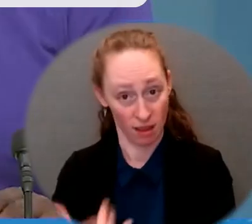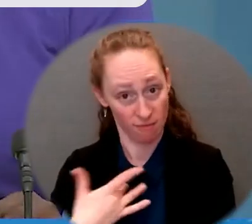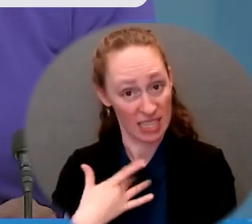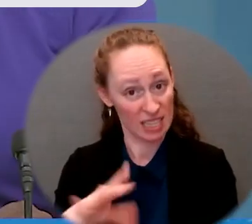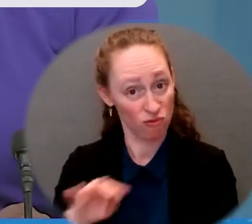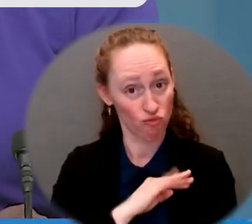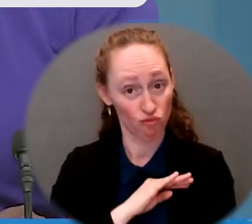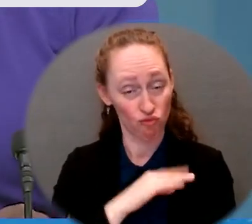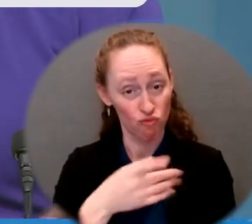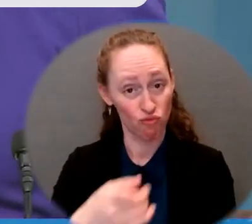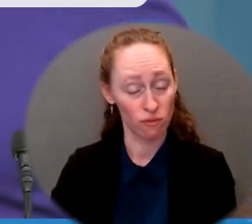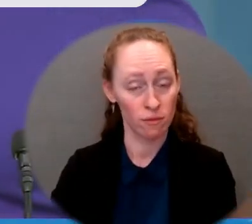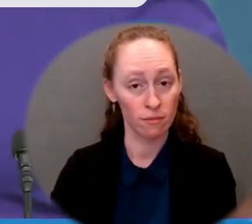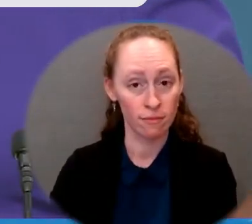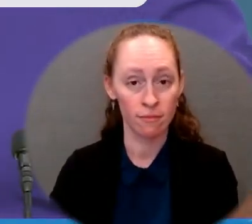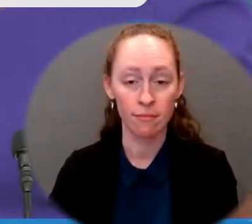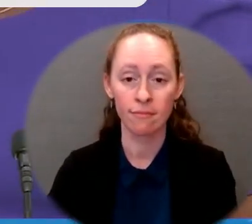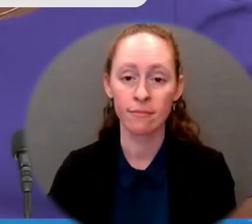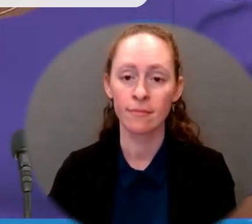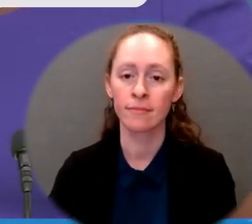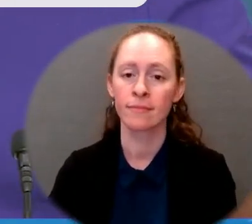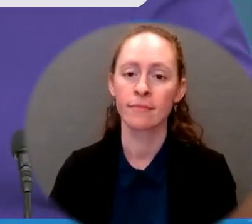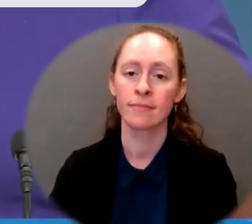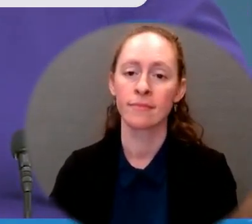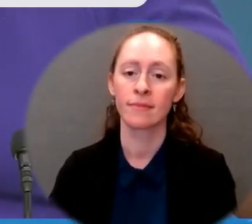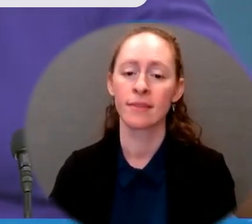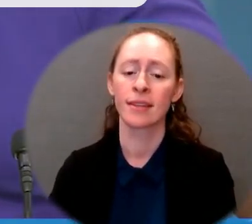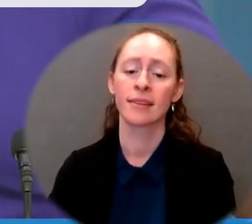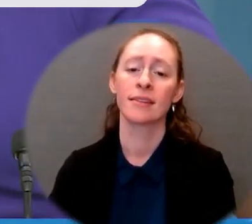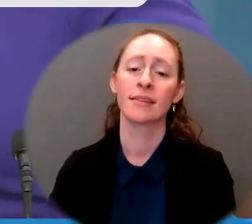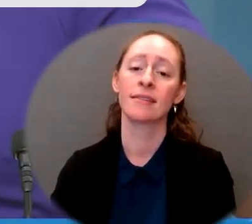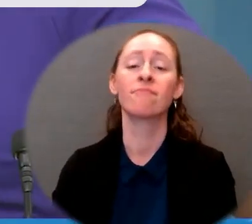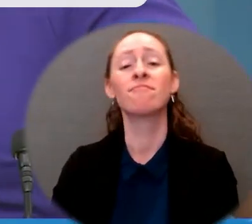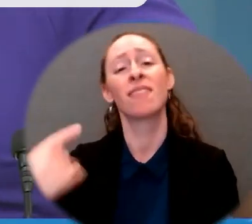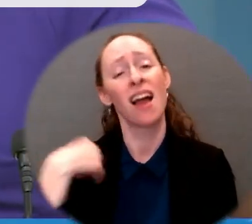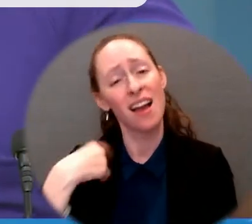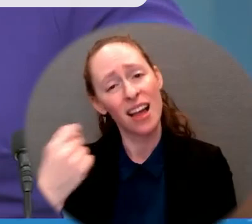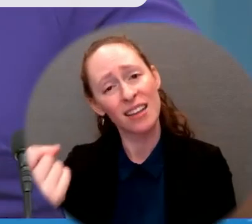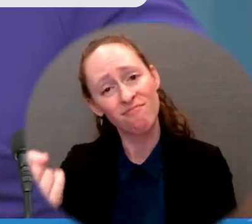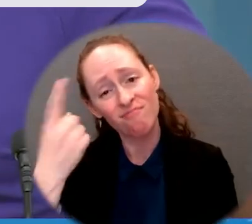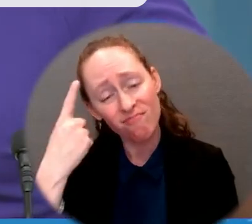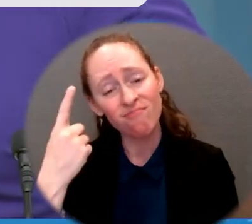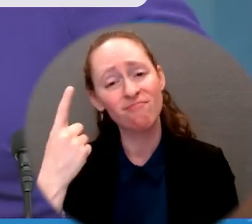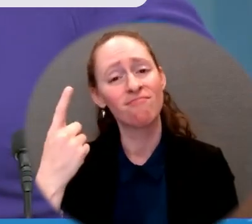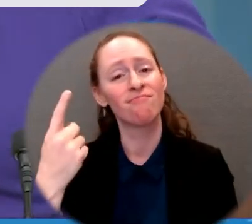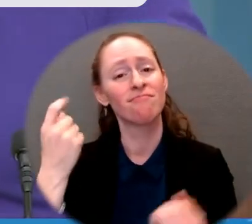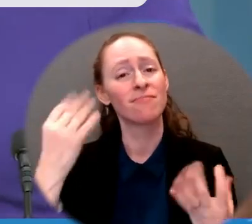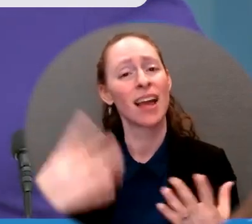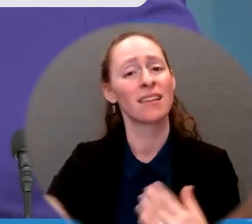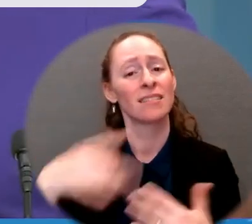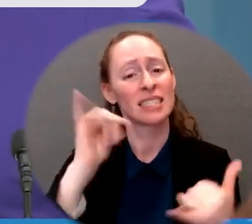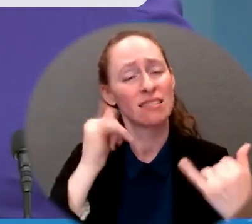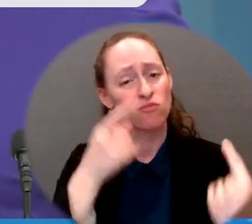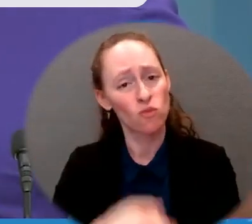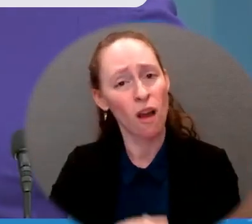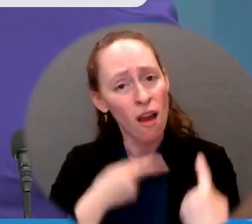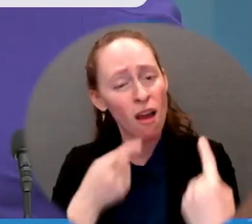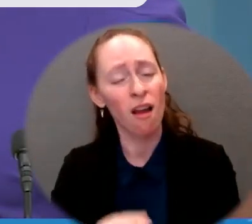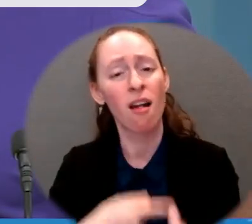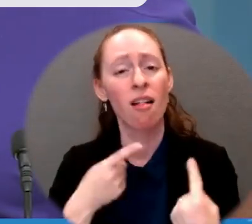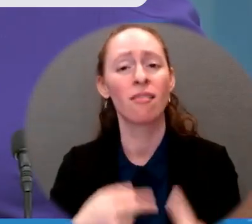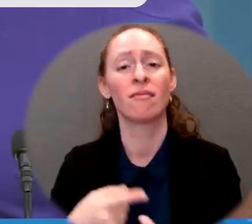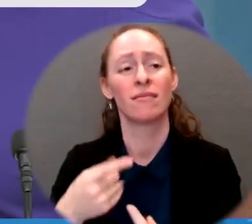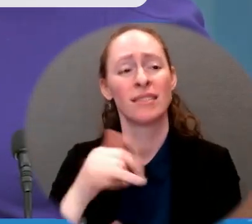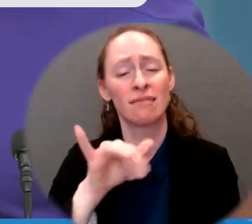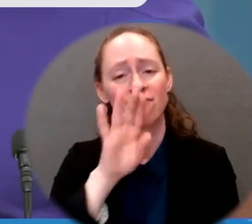is, we understand that the American people are going through a difficult time. And we have said that. You've heard the president say that. And